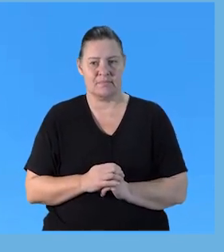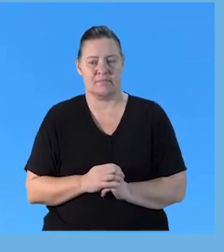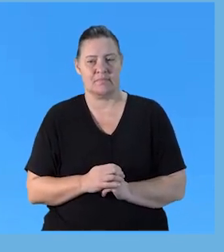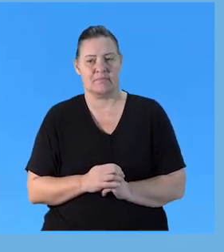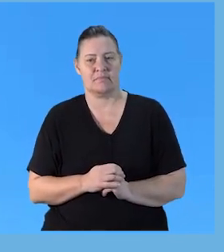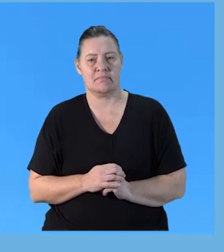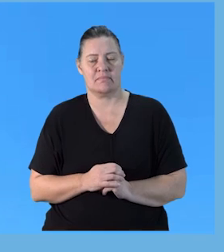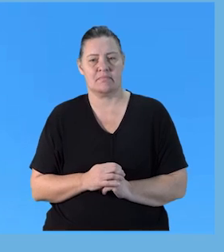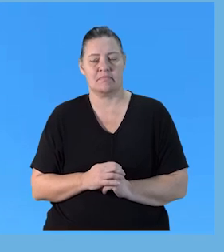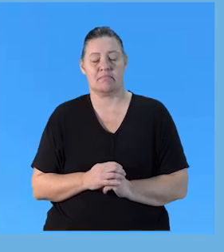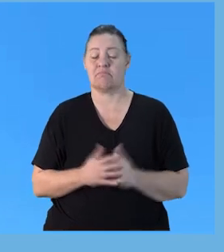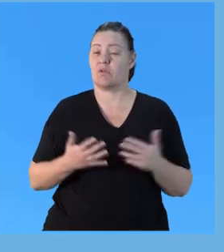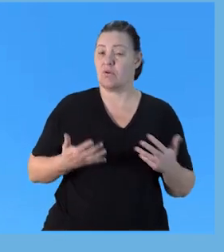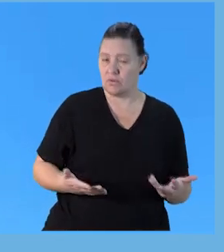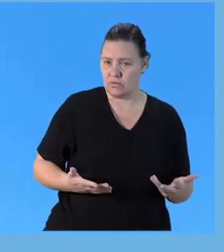a disconnection